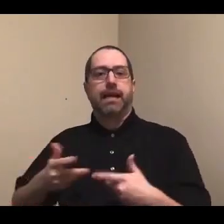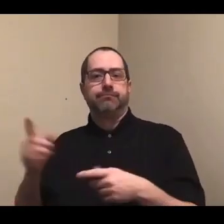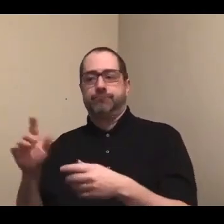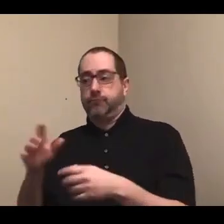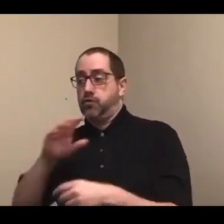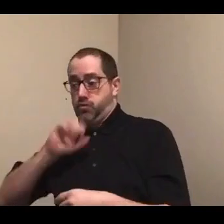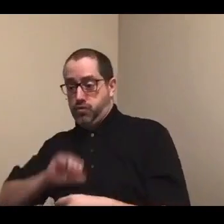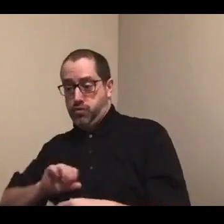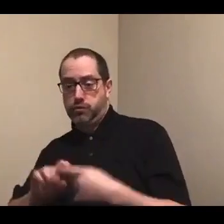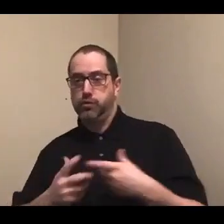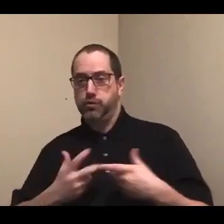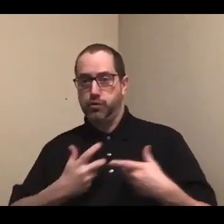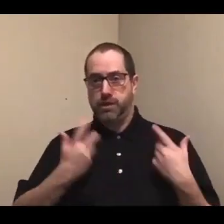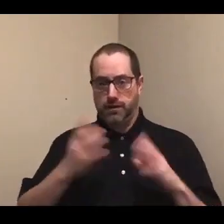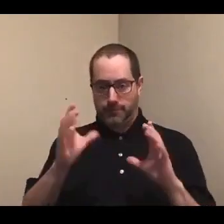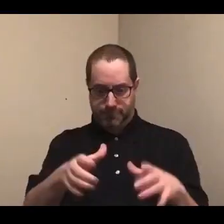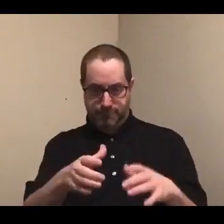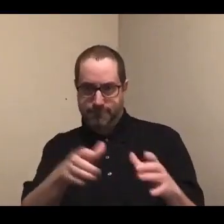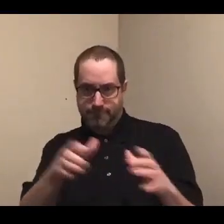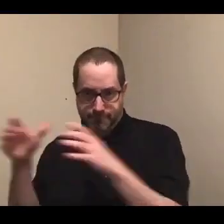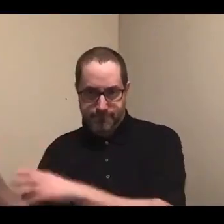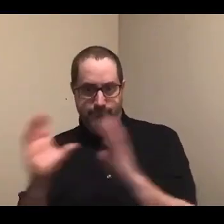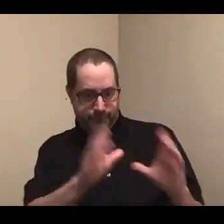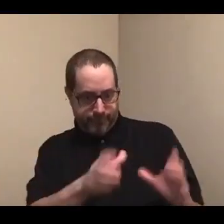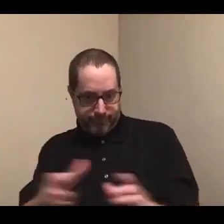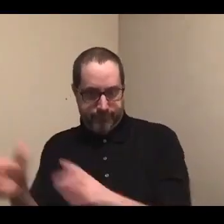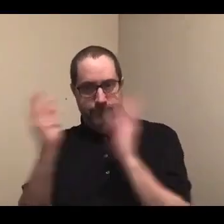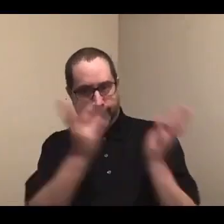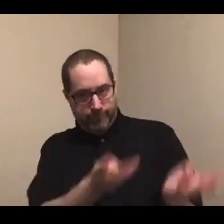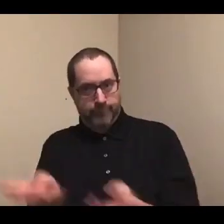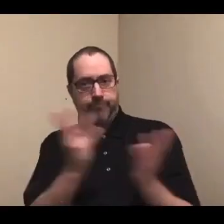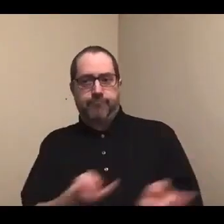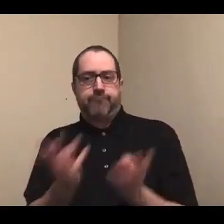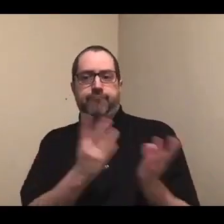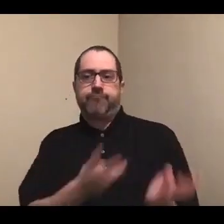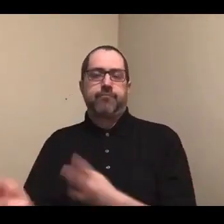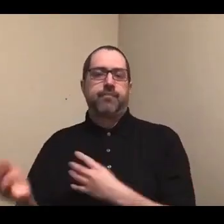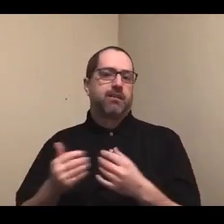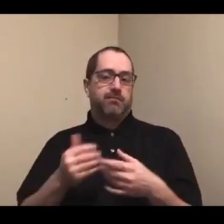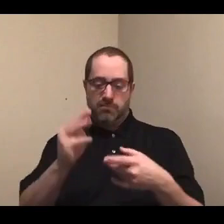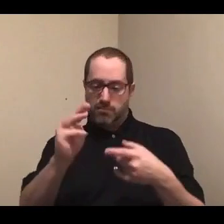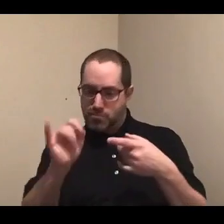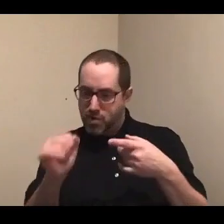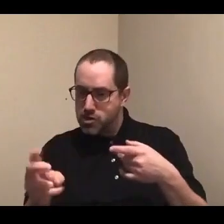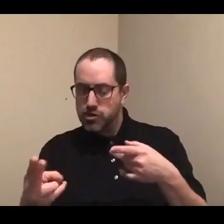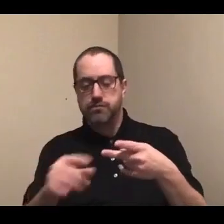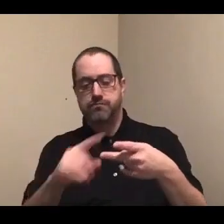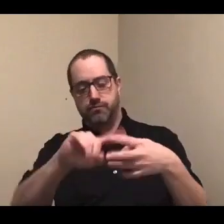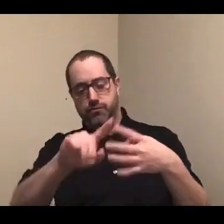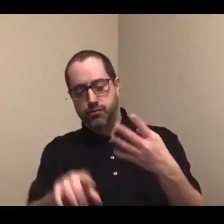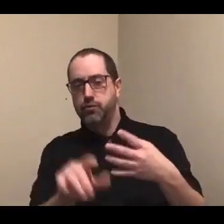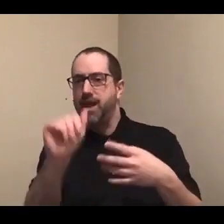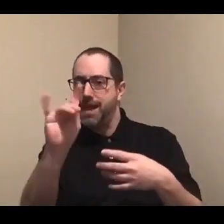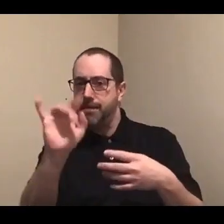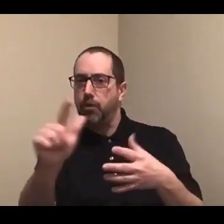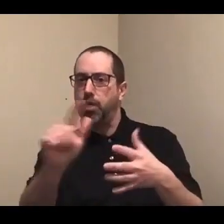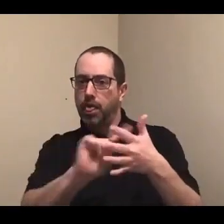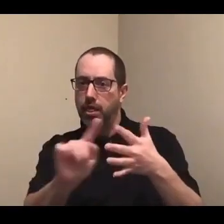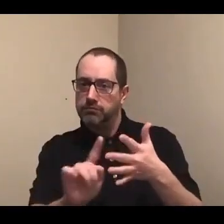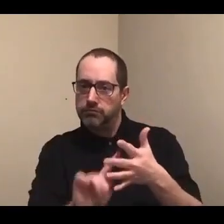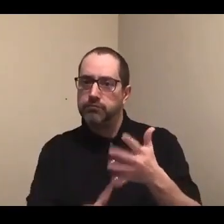appointments out through the coming weeks of March and then on through April and beyond. As we move through the